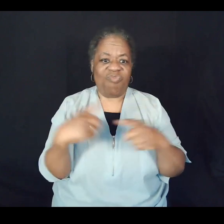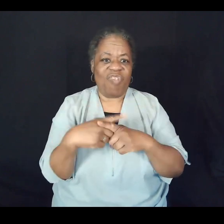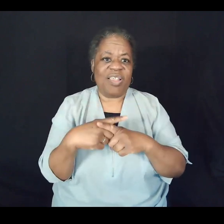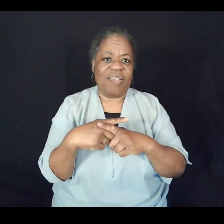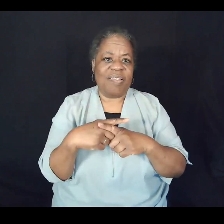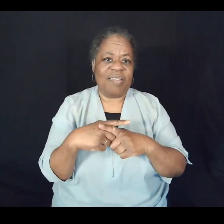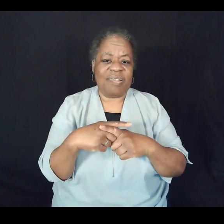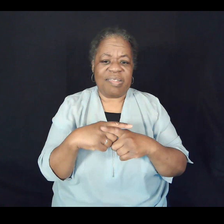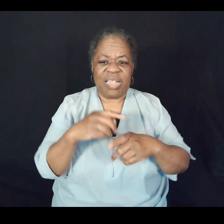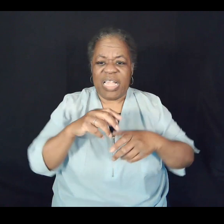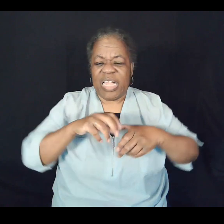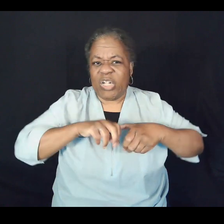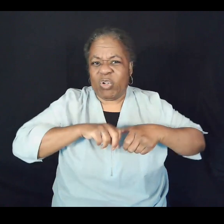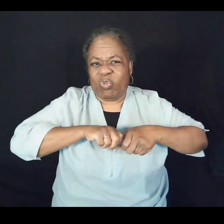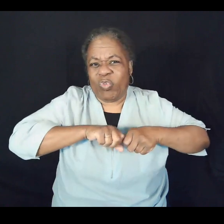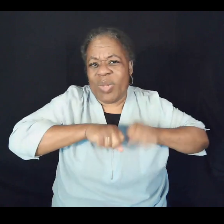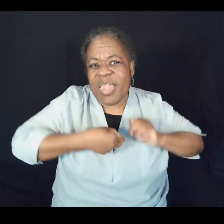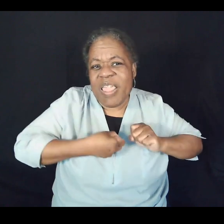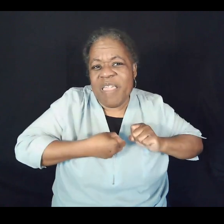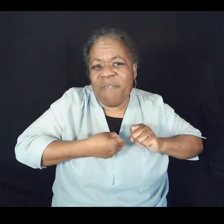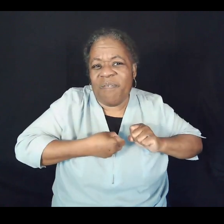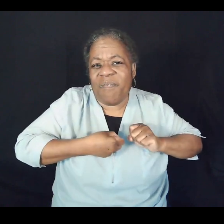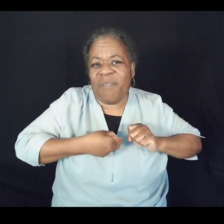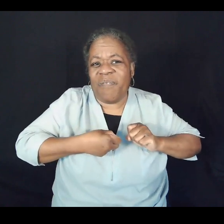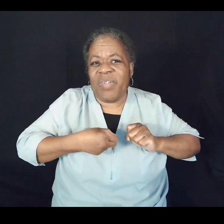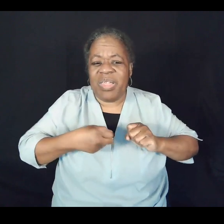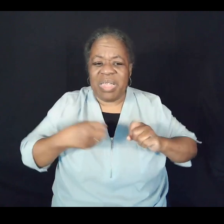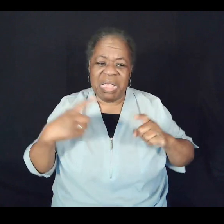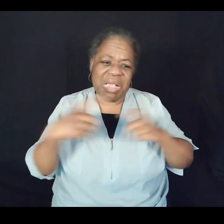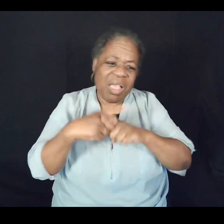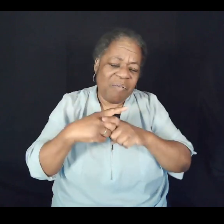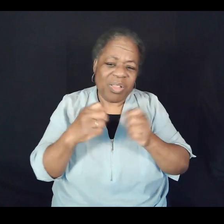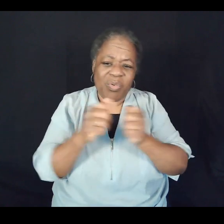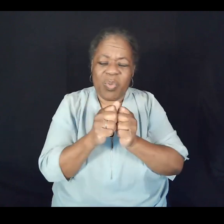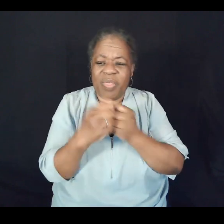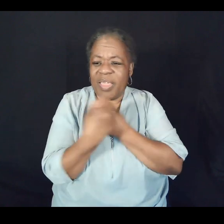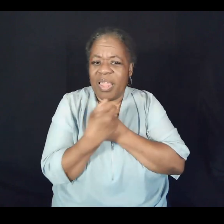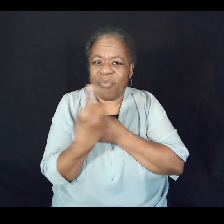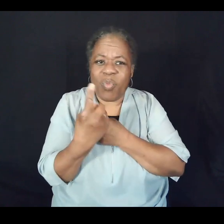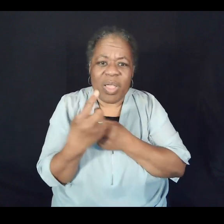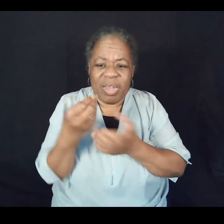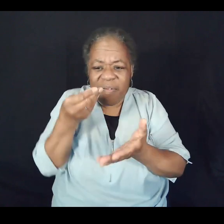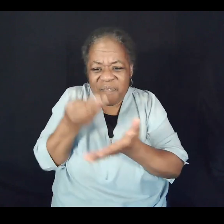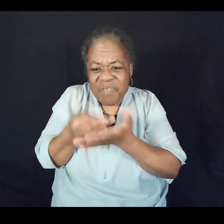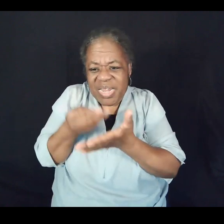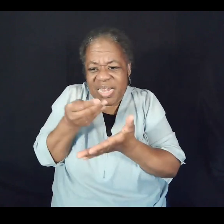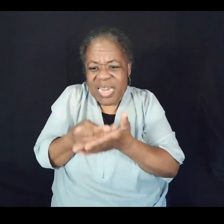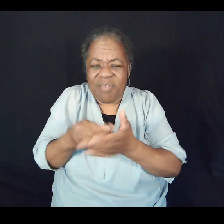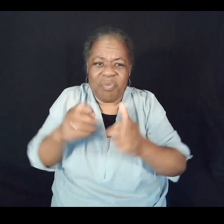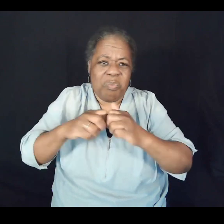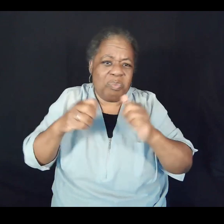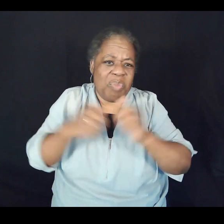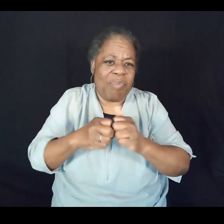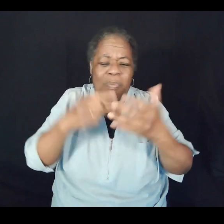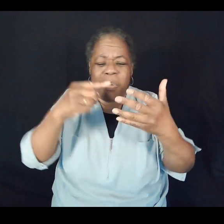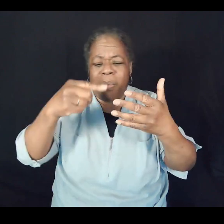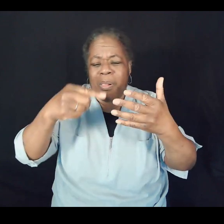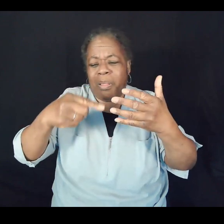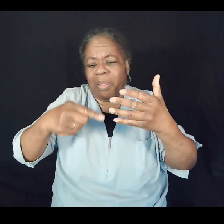grief, dramatic conflict with a loved one, financial hardship, and all kinds of personal